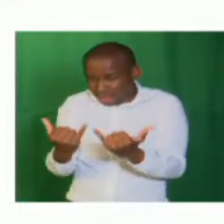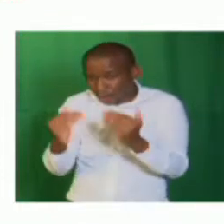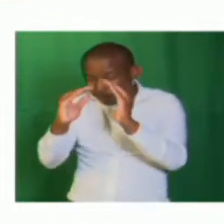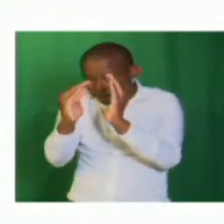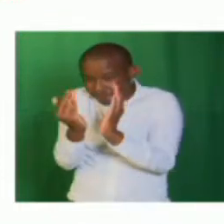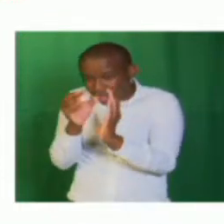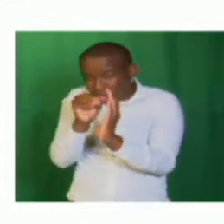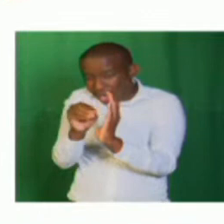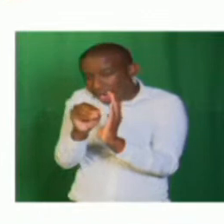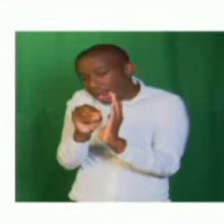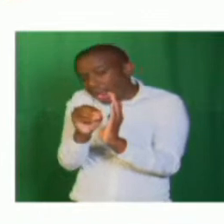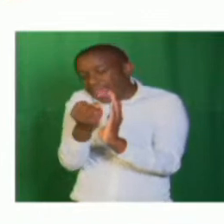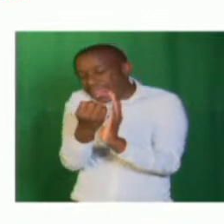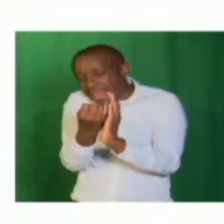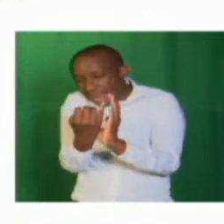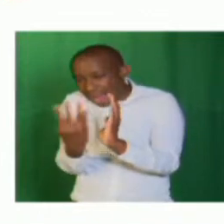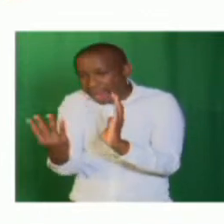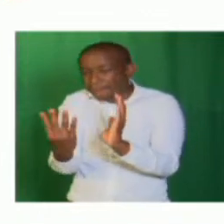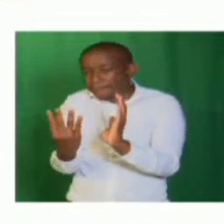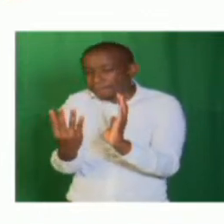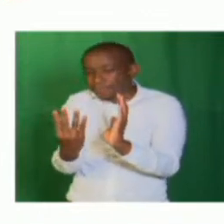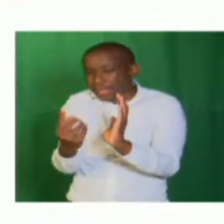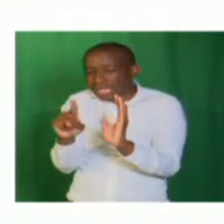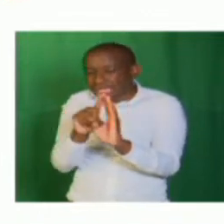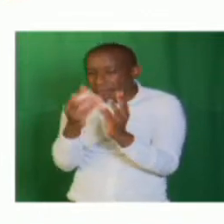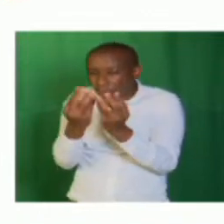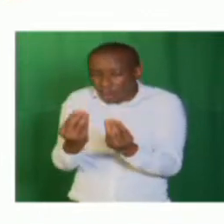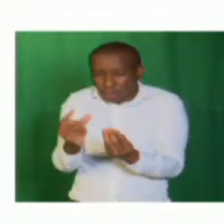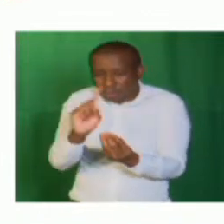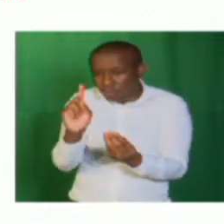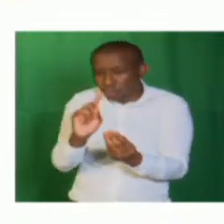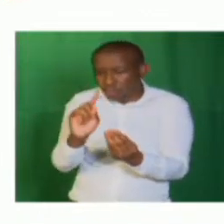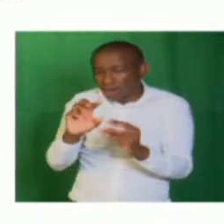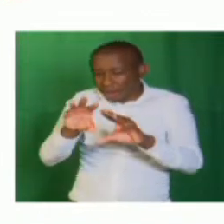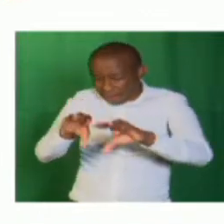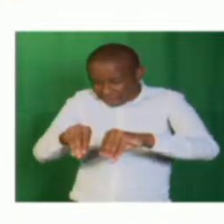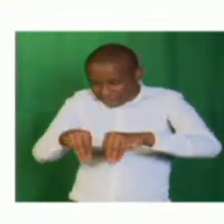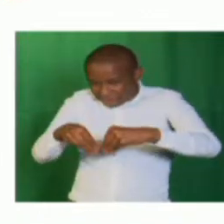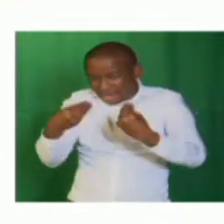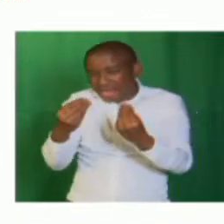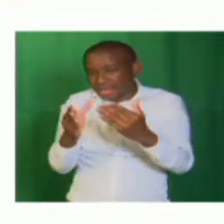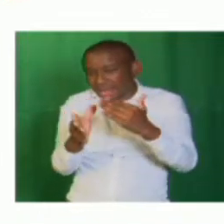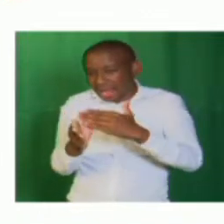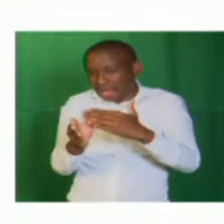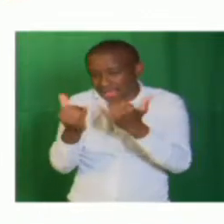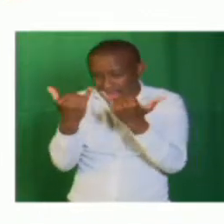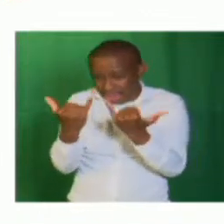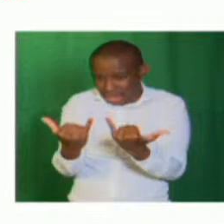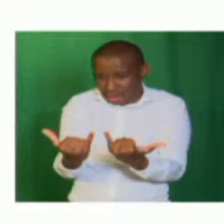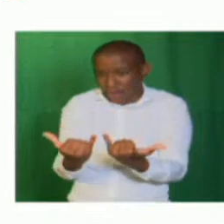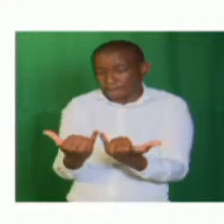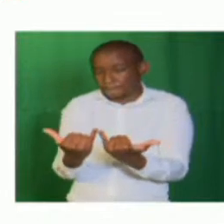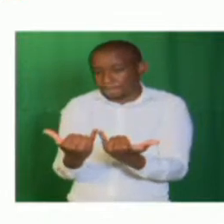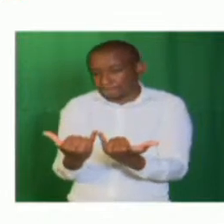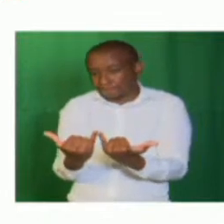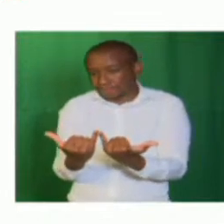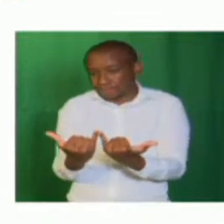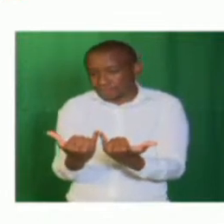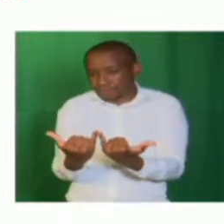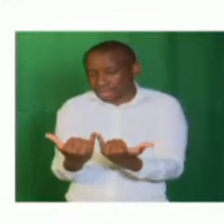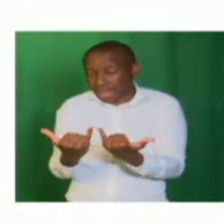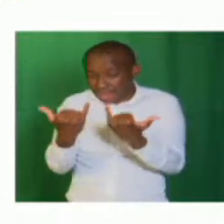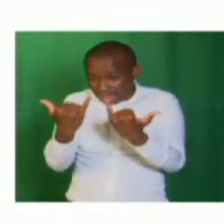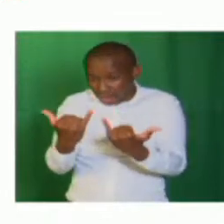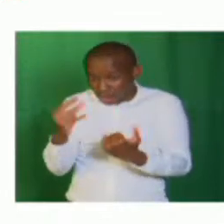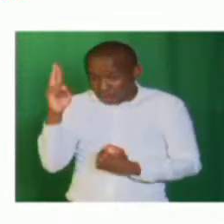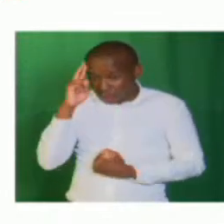we are having a value, meaning we are no longer simplifying, but we are rather evaluating. So what you do is,